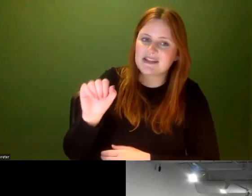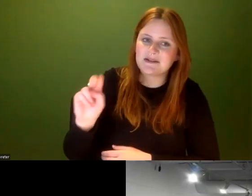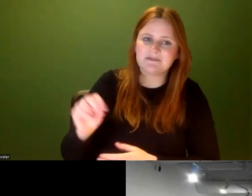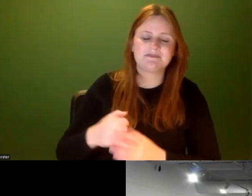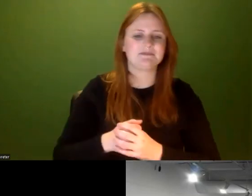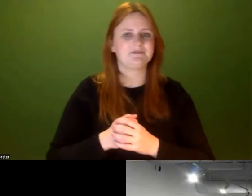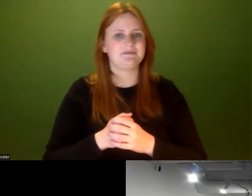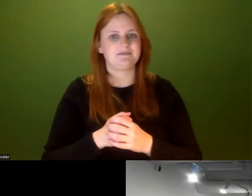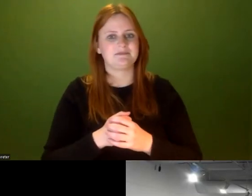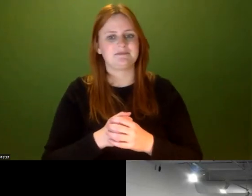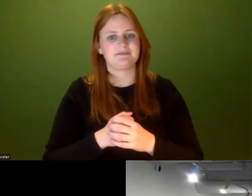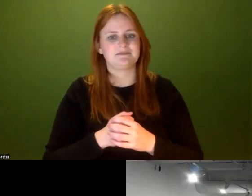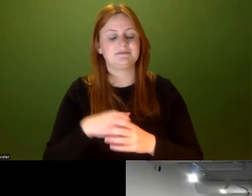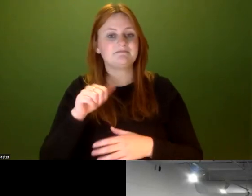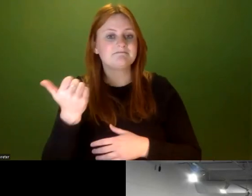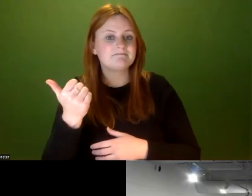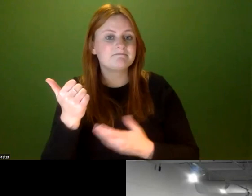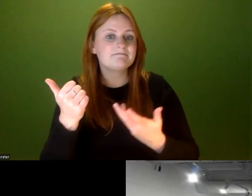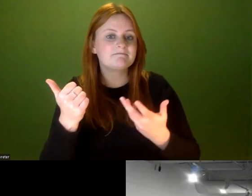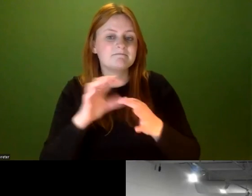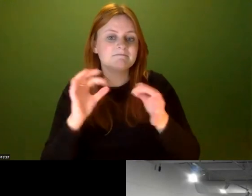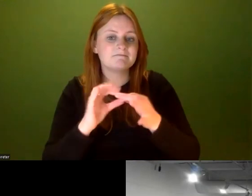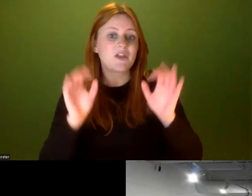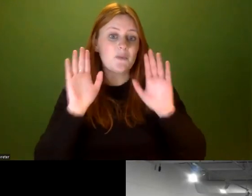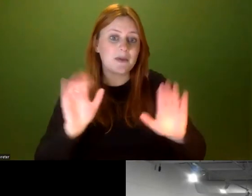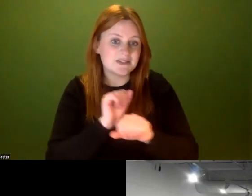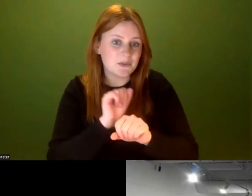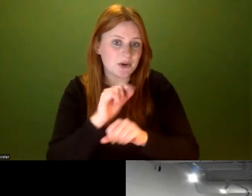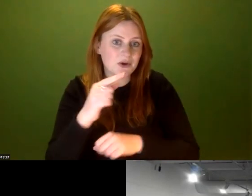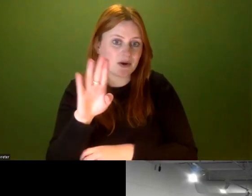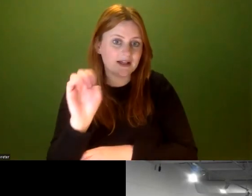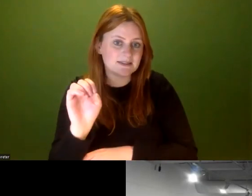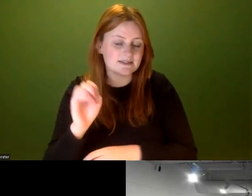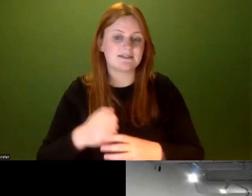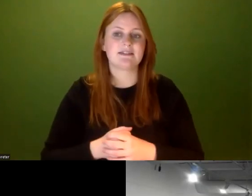And Erin Leah Wheeler, amazing work, Grace. And